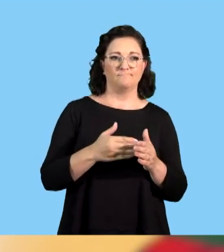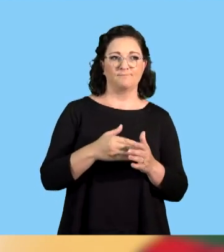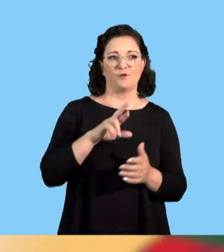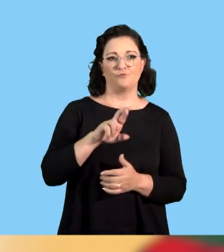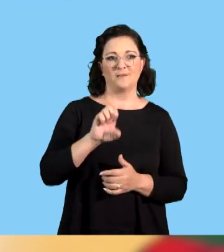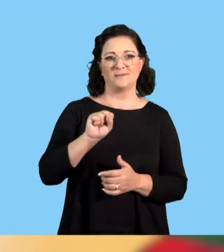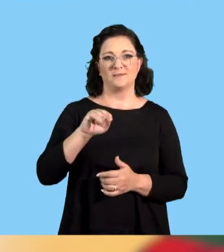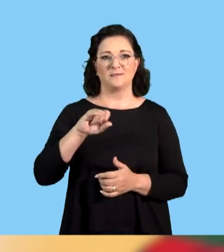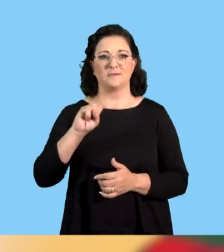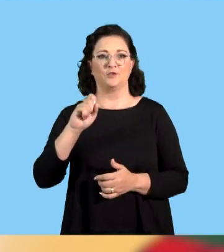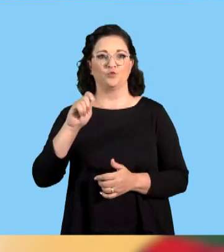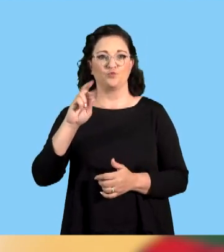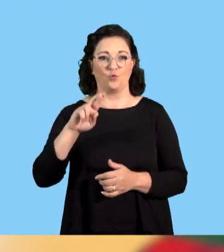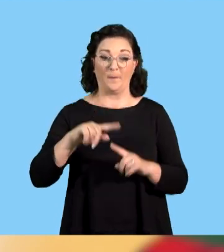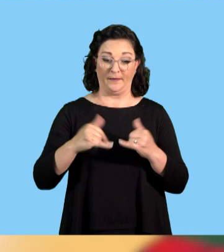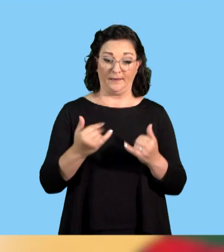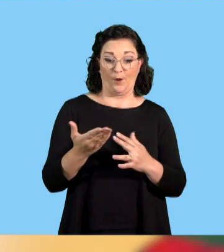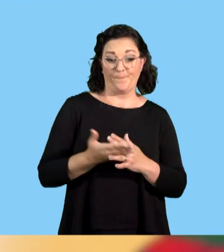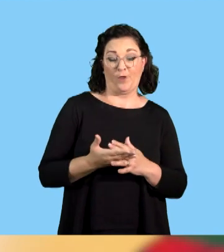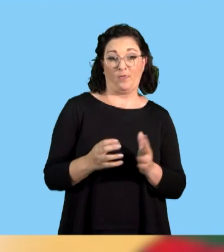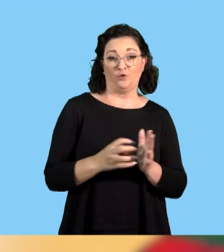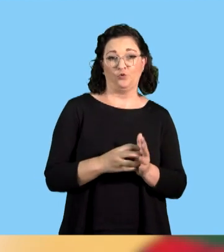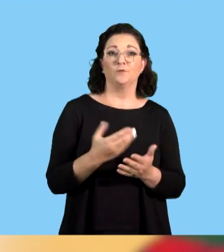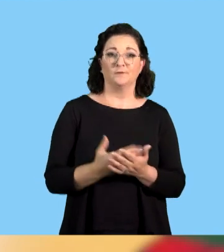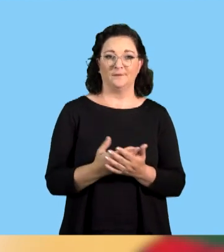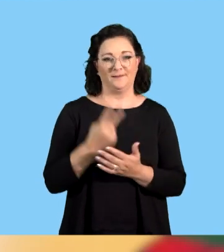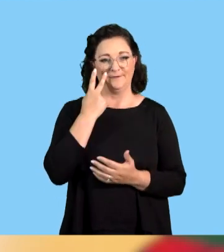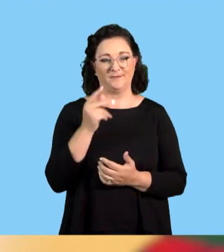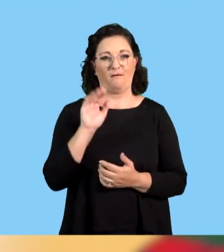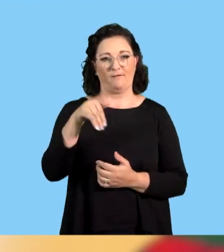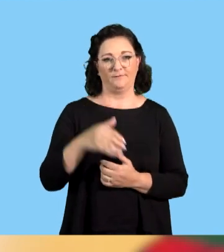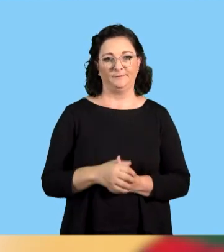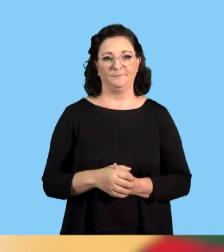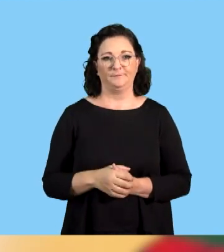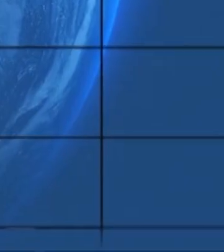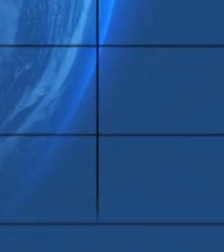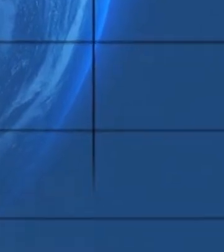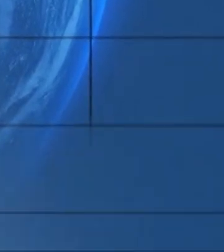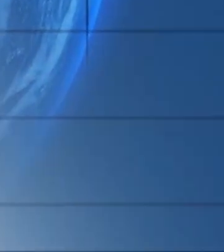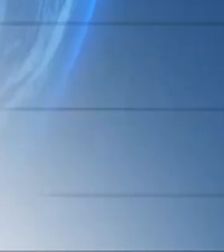So before we start with the first concept, let's go for a quick short break, and I will see you just after this.